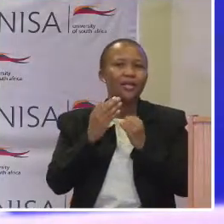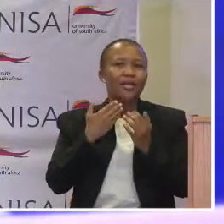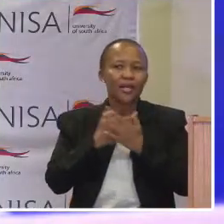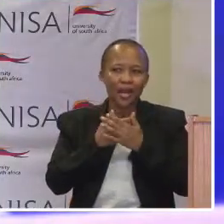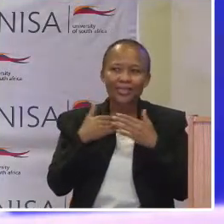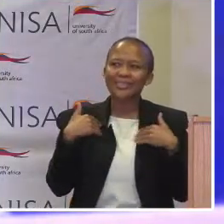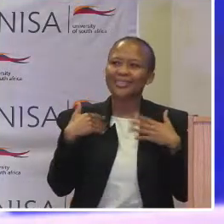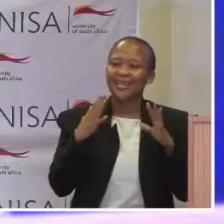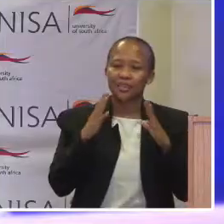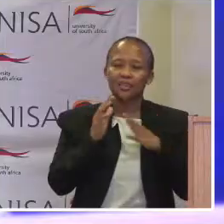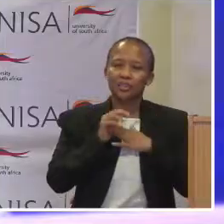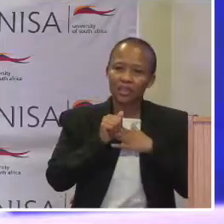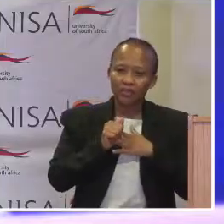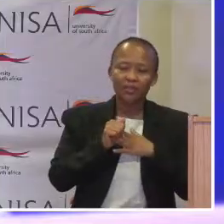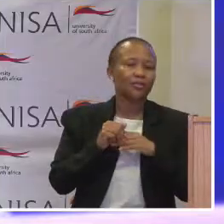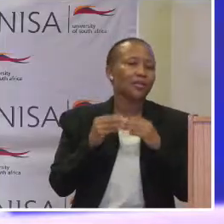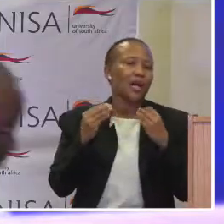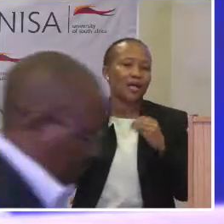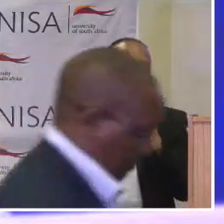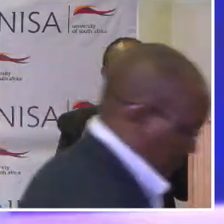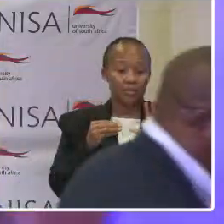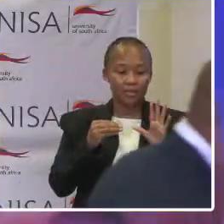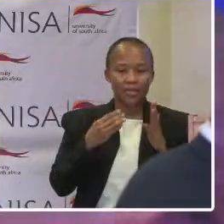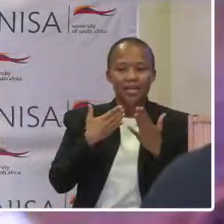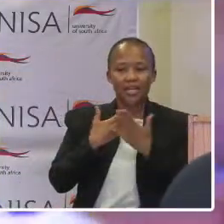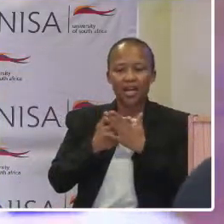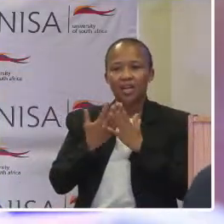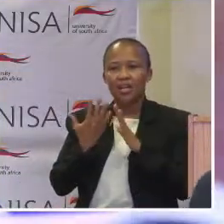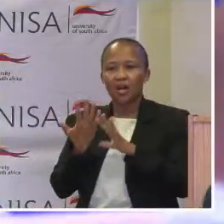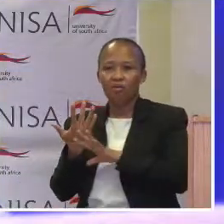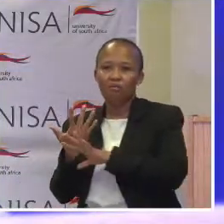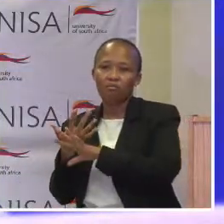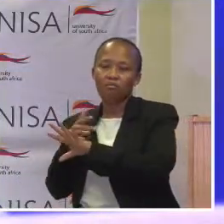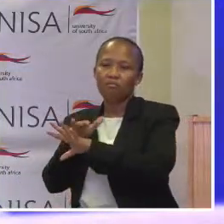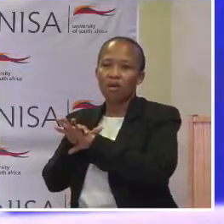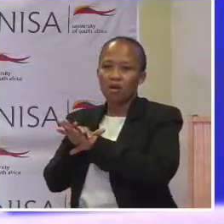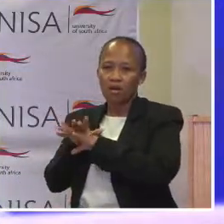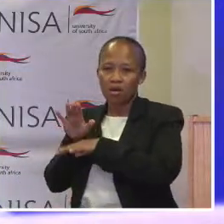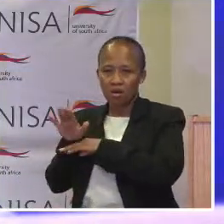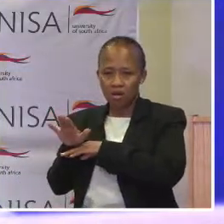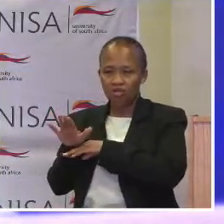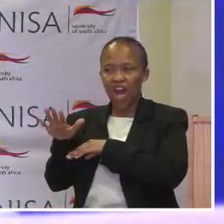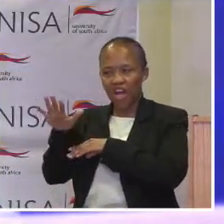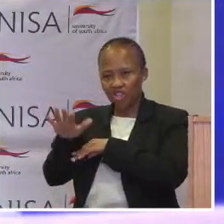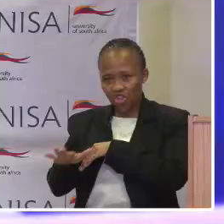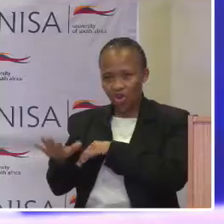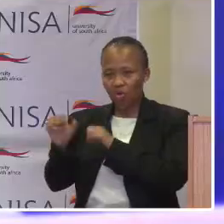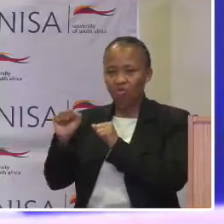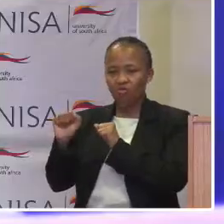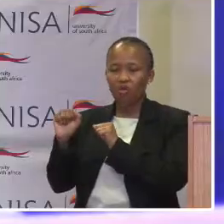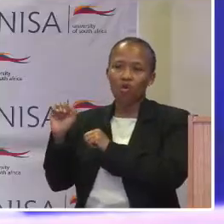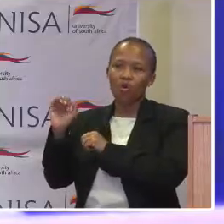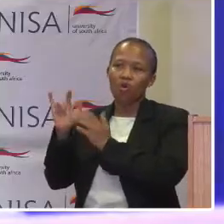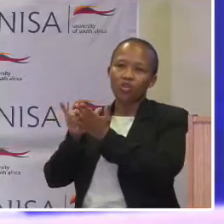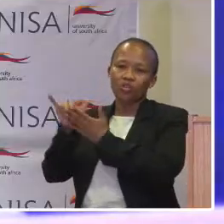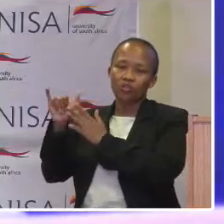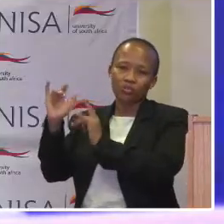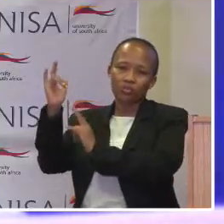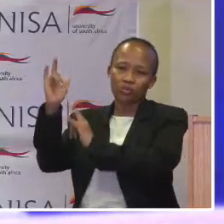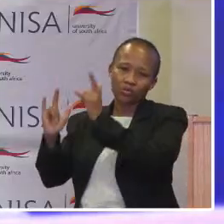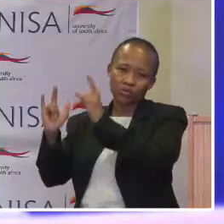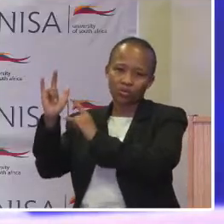enterprises be integrated into an Aerotropolis zone? how can